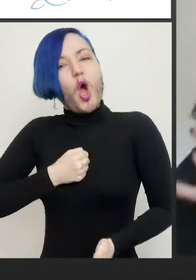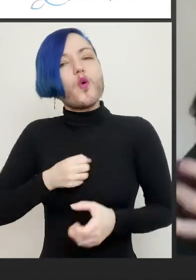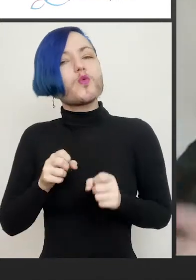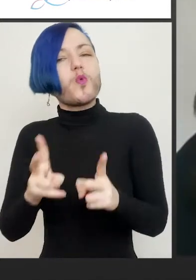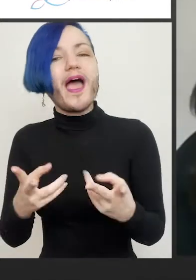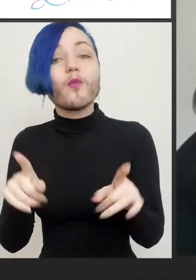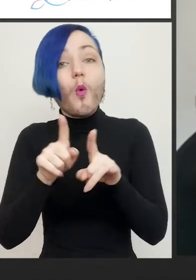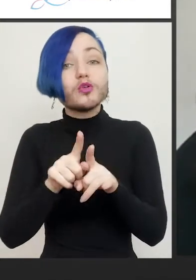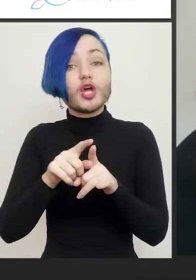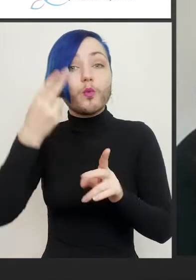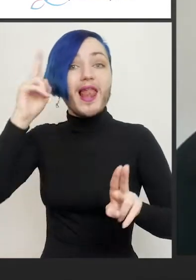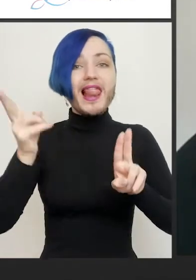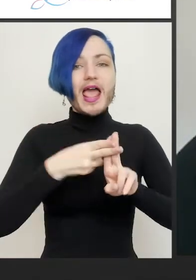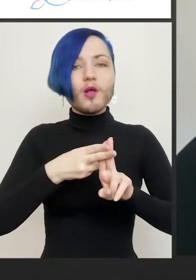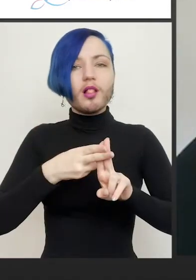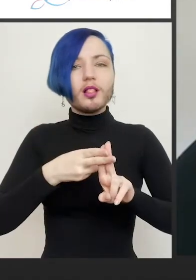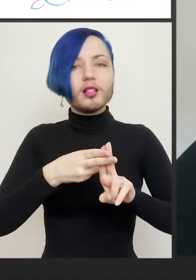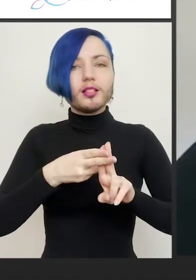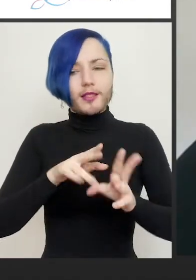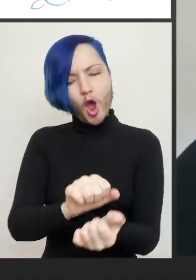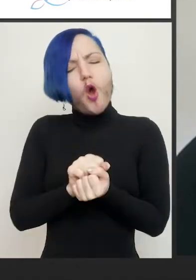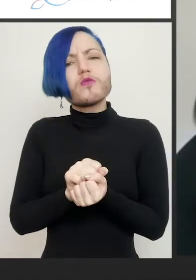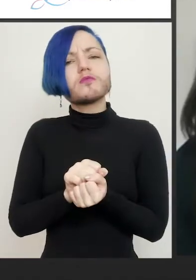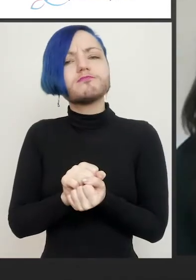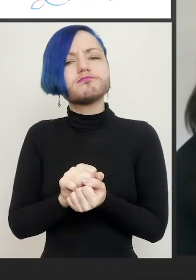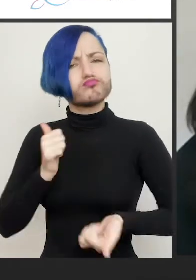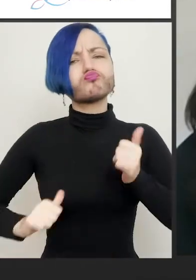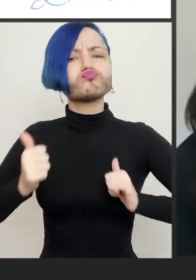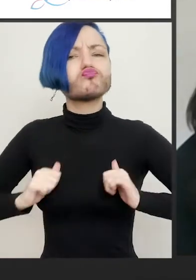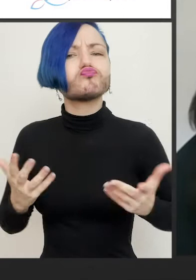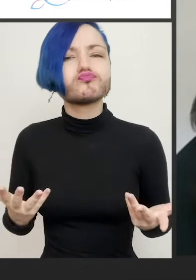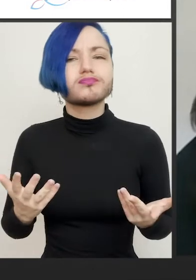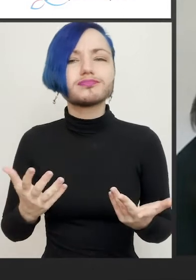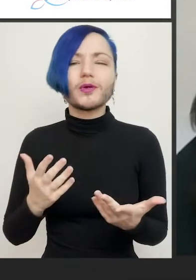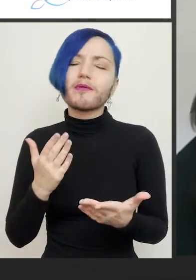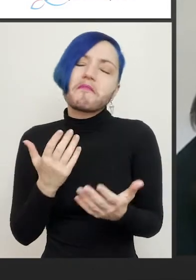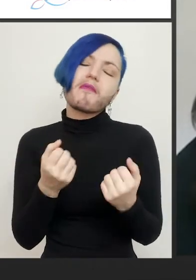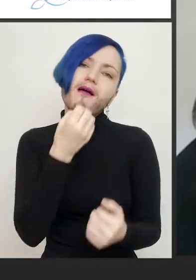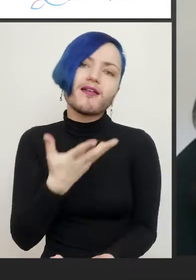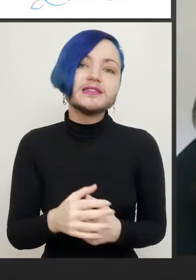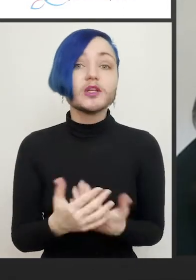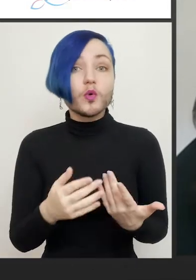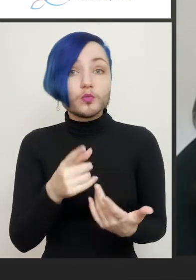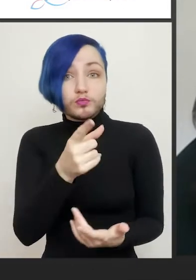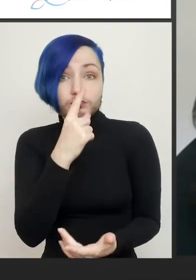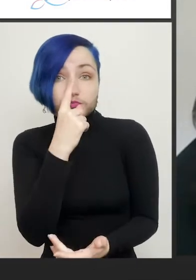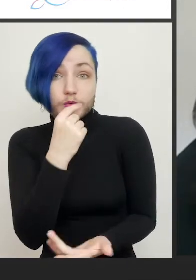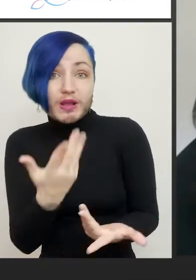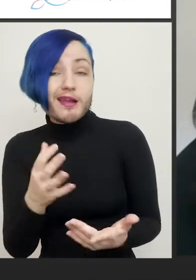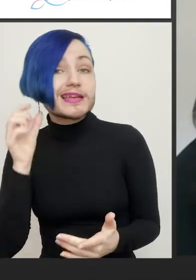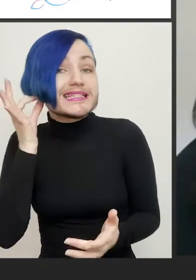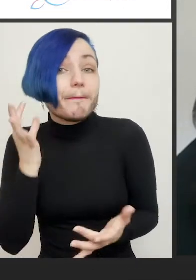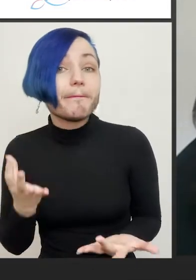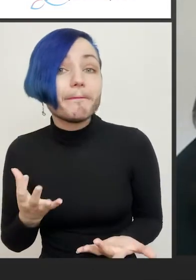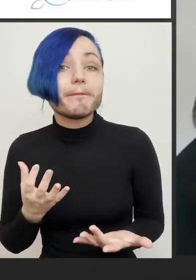name it and put a label on it and own that space. And so I'd love it if you just give us some top tips for people who